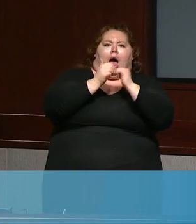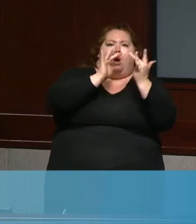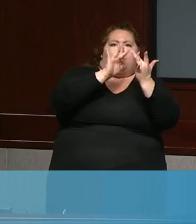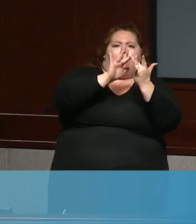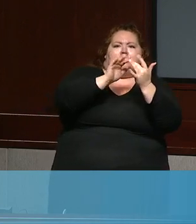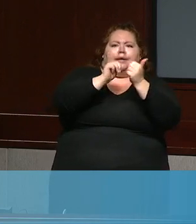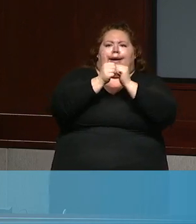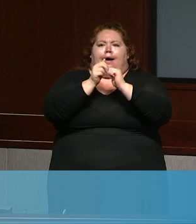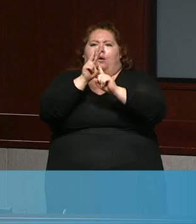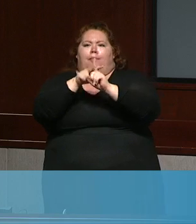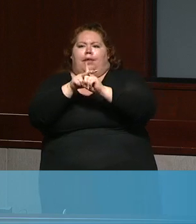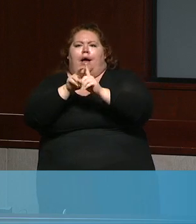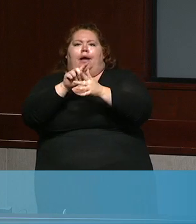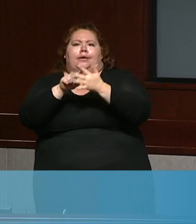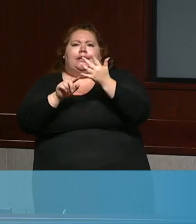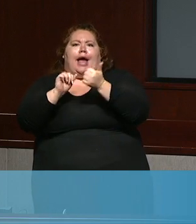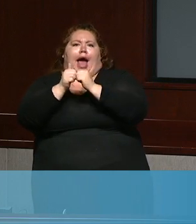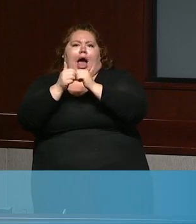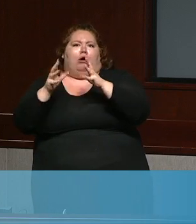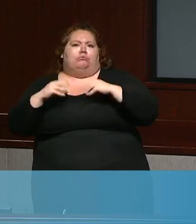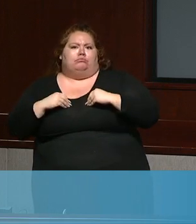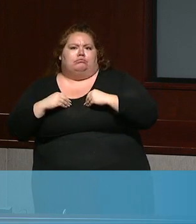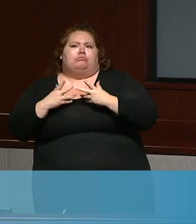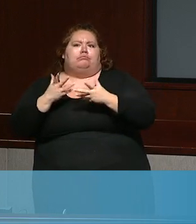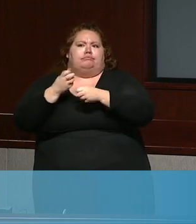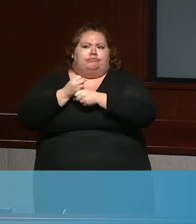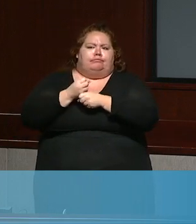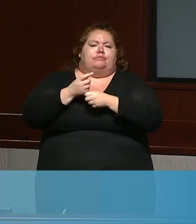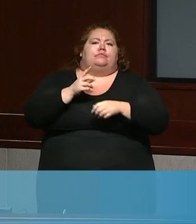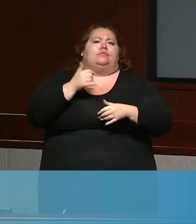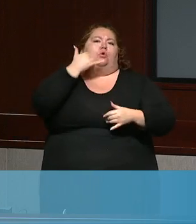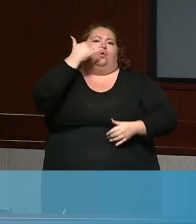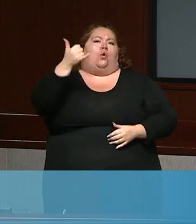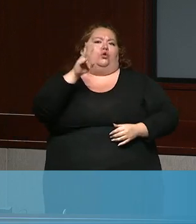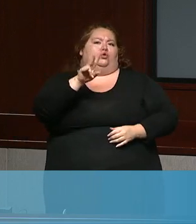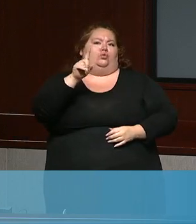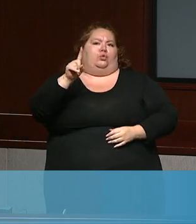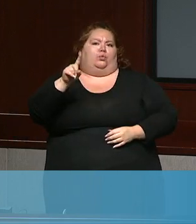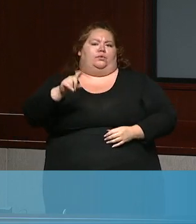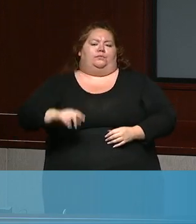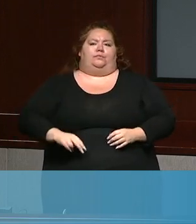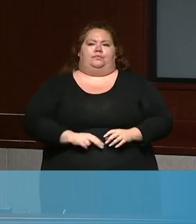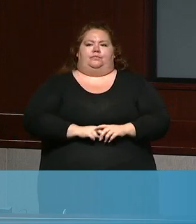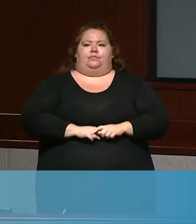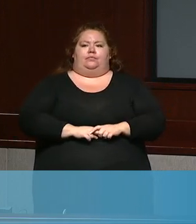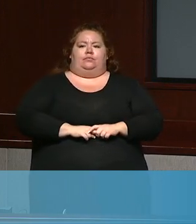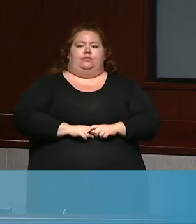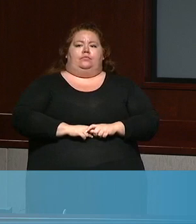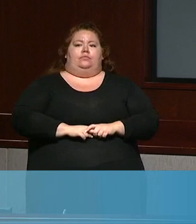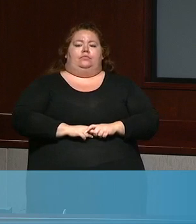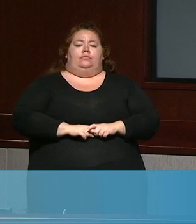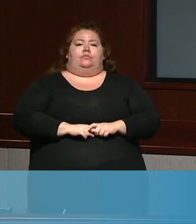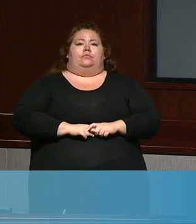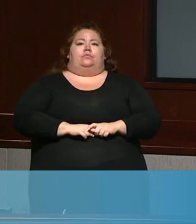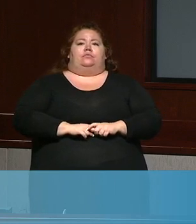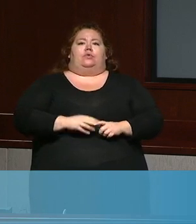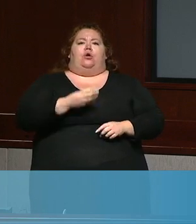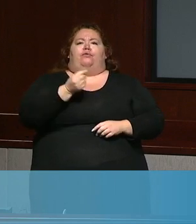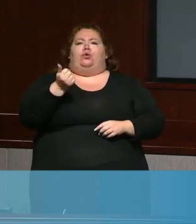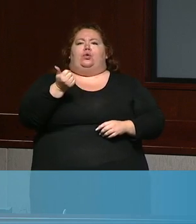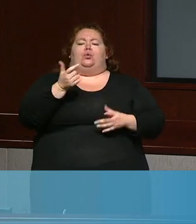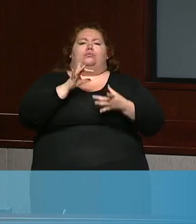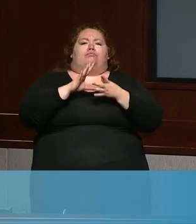apply for that assistance. Again, call 211. A couple of notes on the governor's